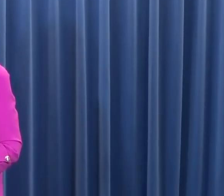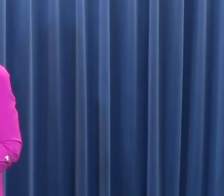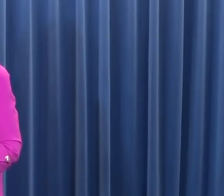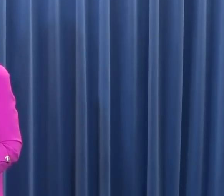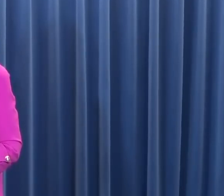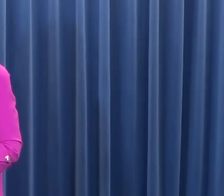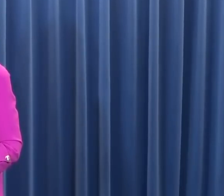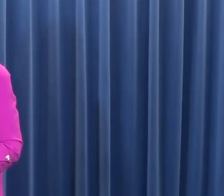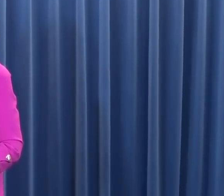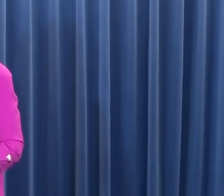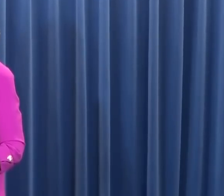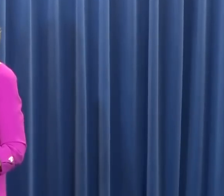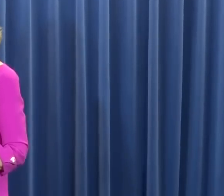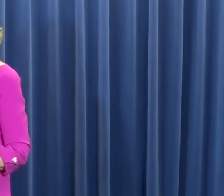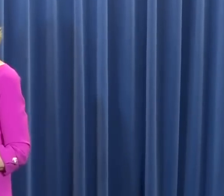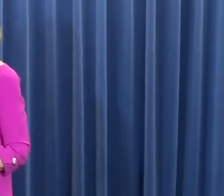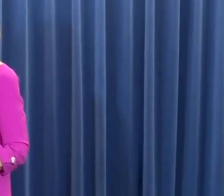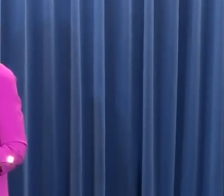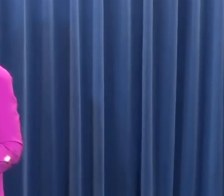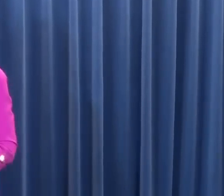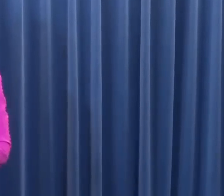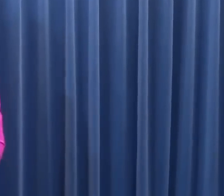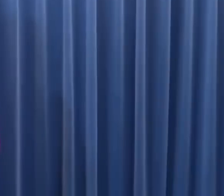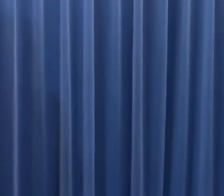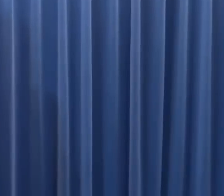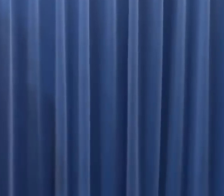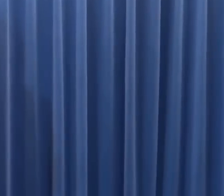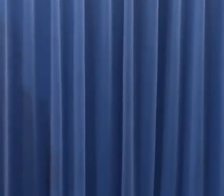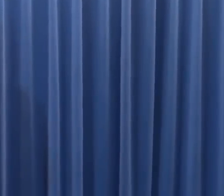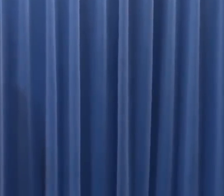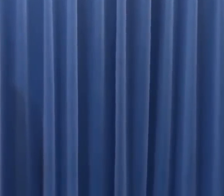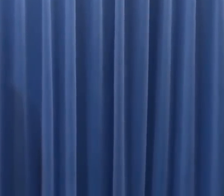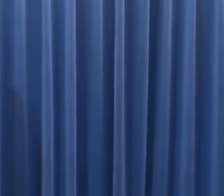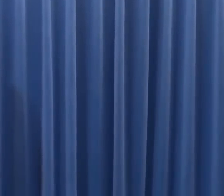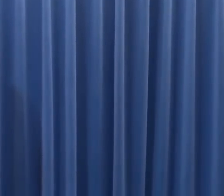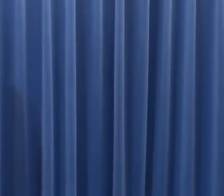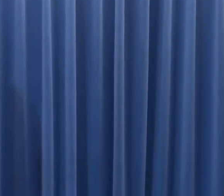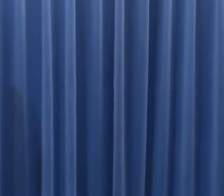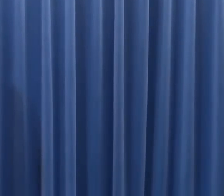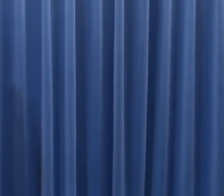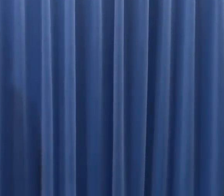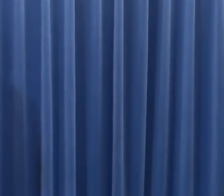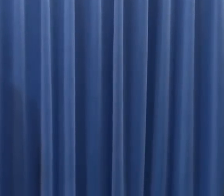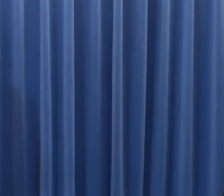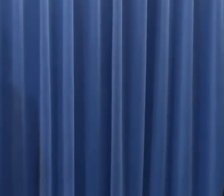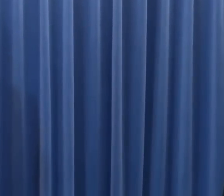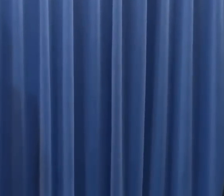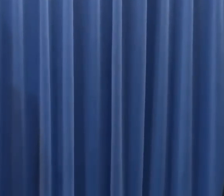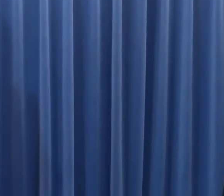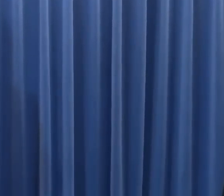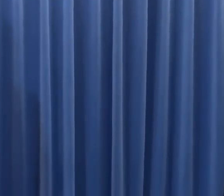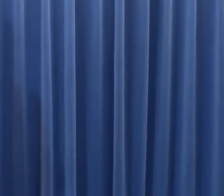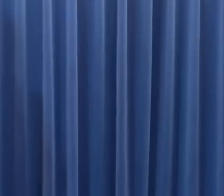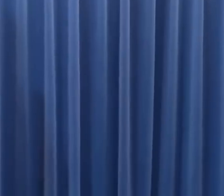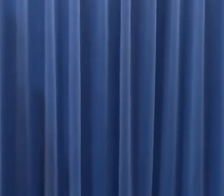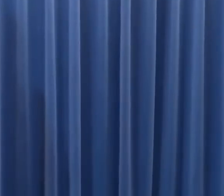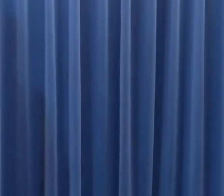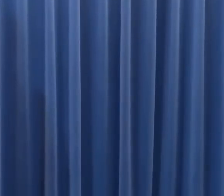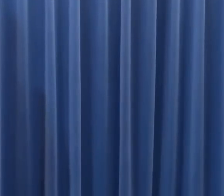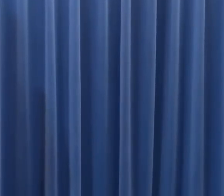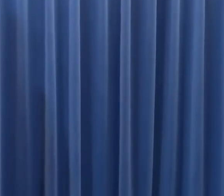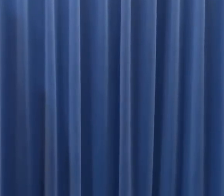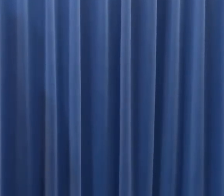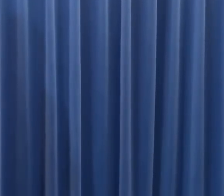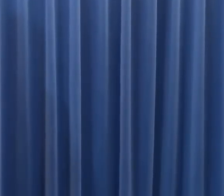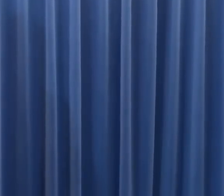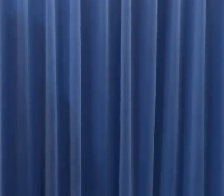day and for giving us that message. These spots are paid for by the Ohio Department of Health. They'll be